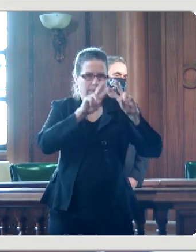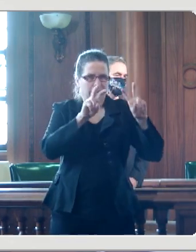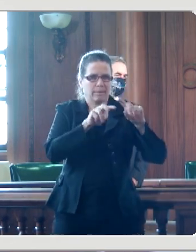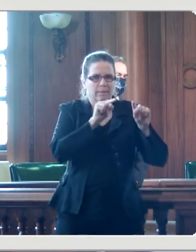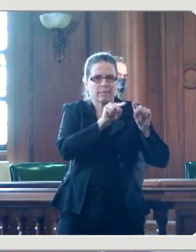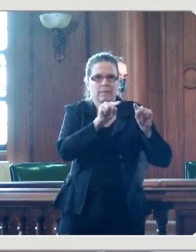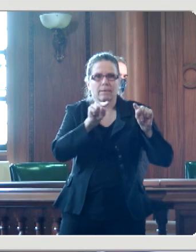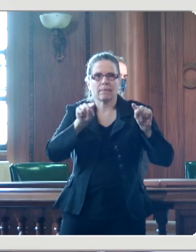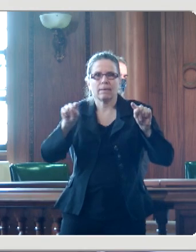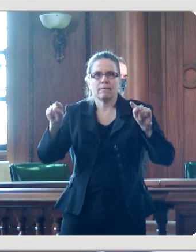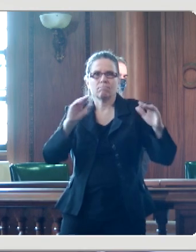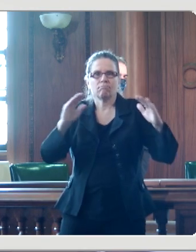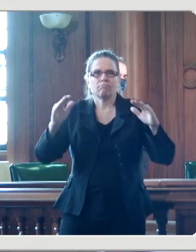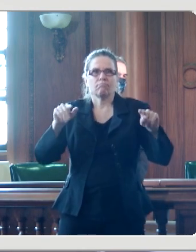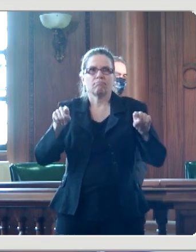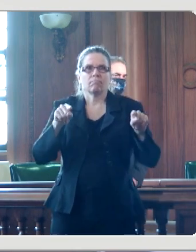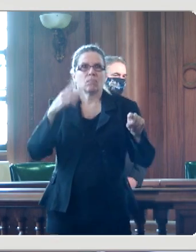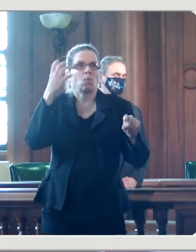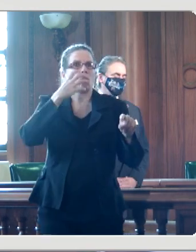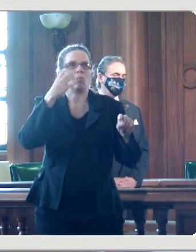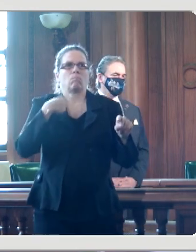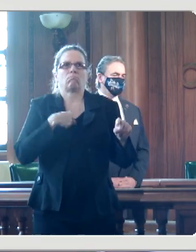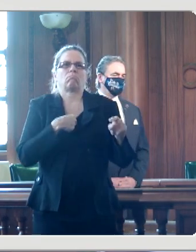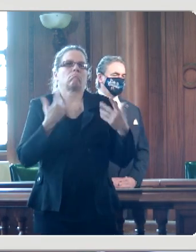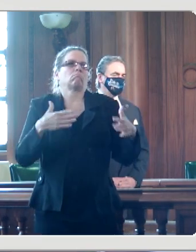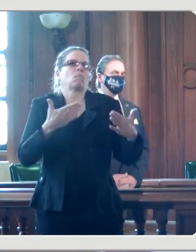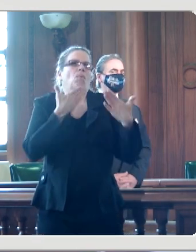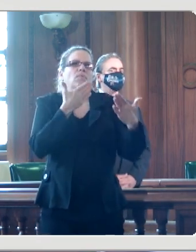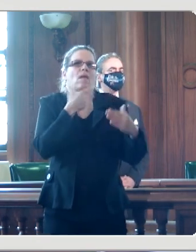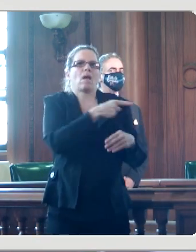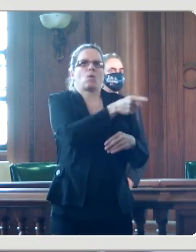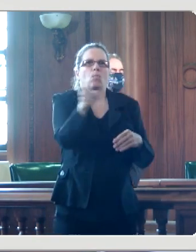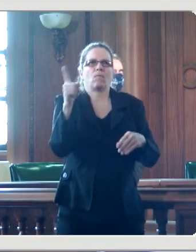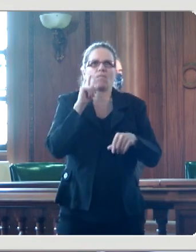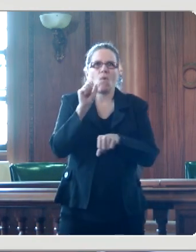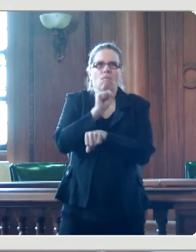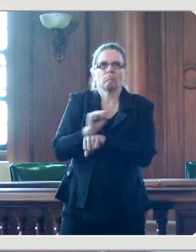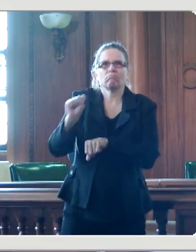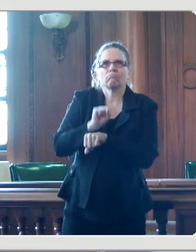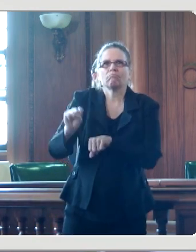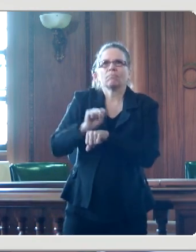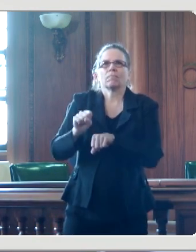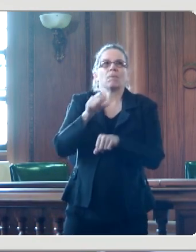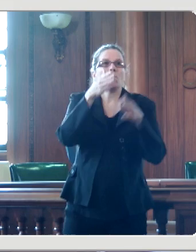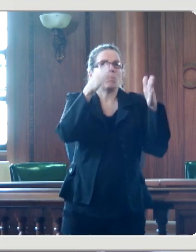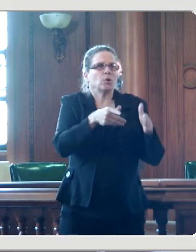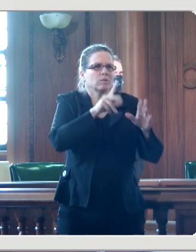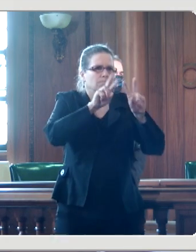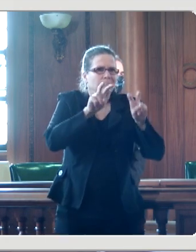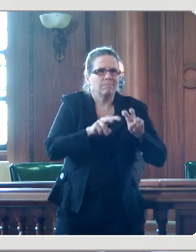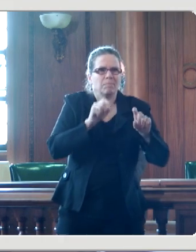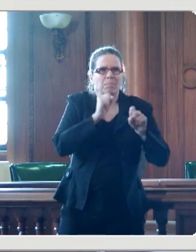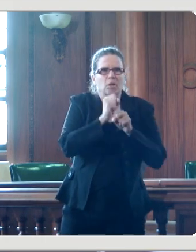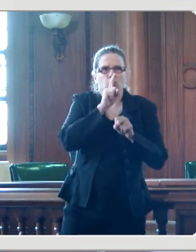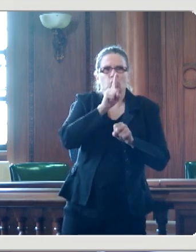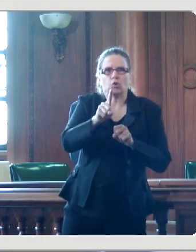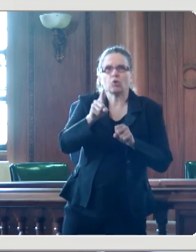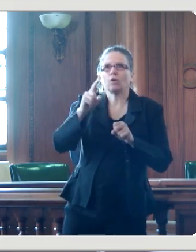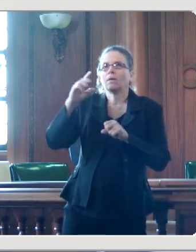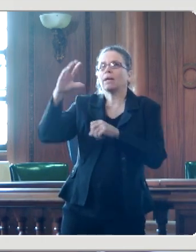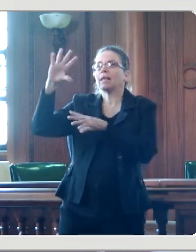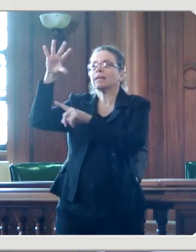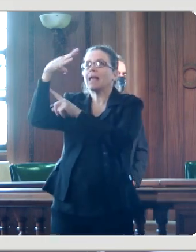against the subject. So thank you, crime analysis. Their work is invaluable to us. The cameras throughout the city and the time and effort they put